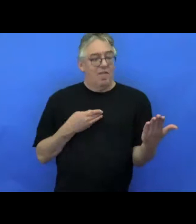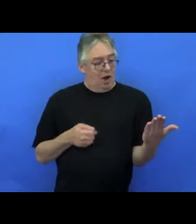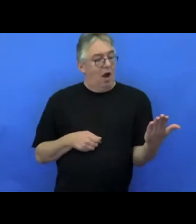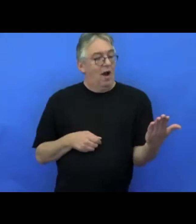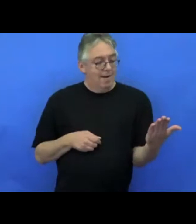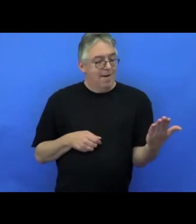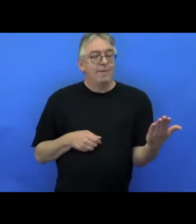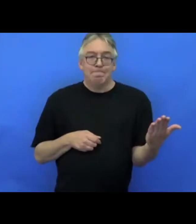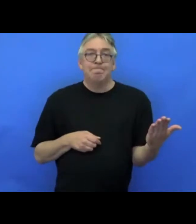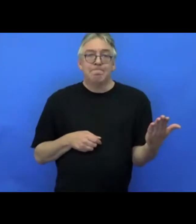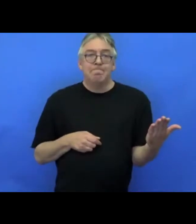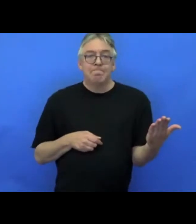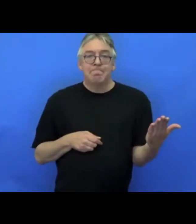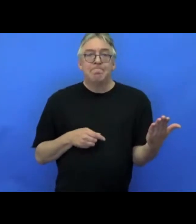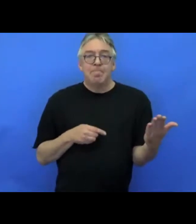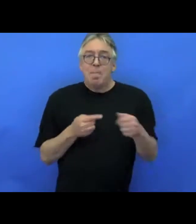to work on.